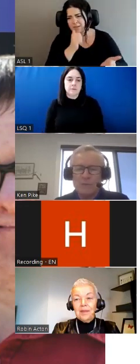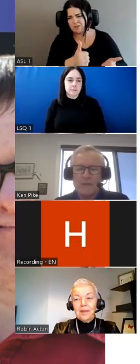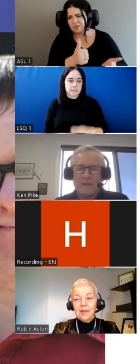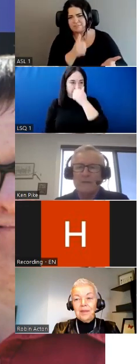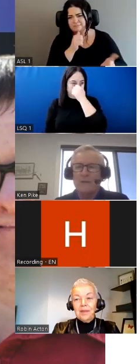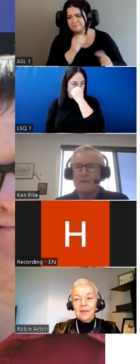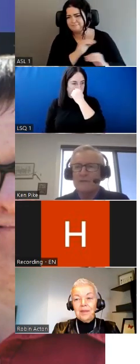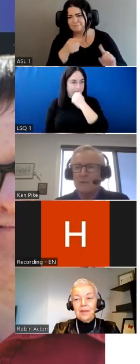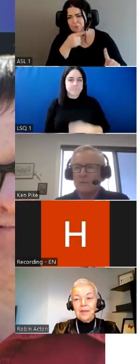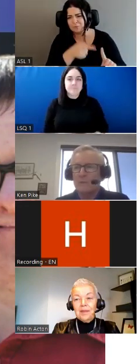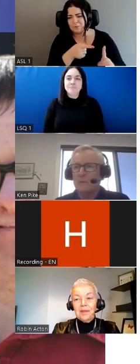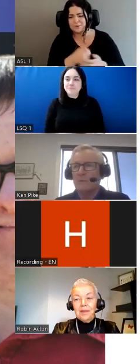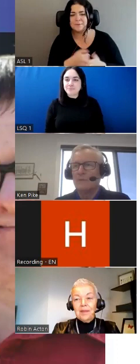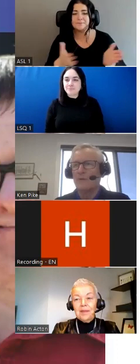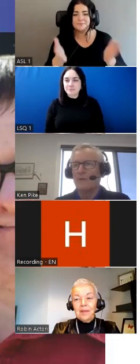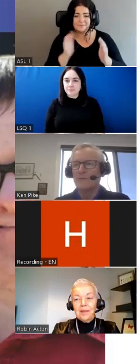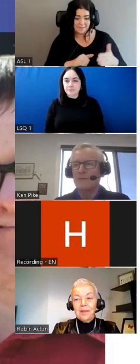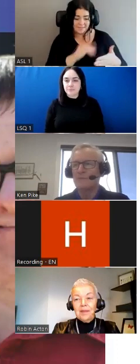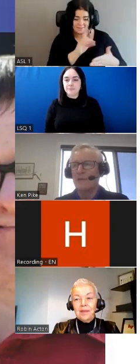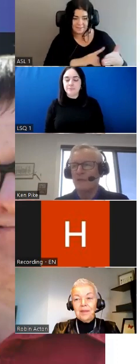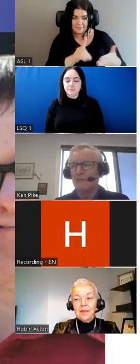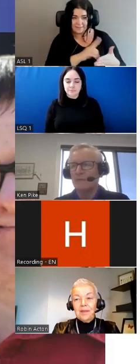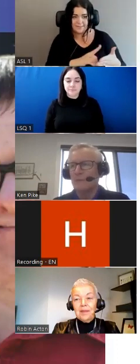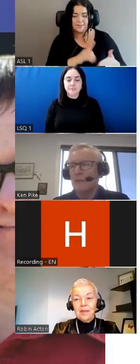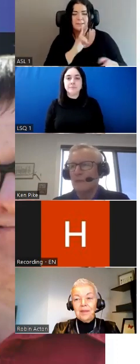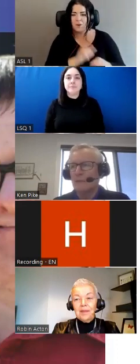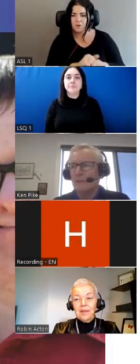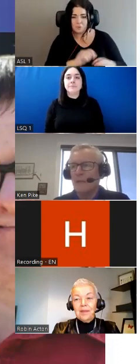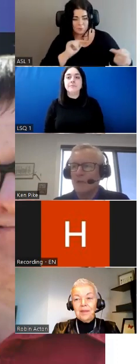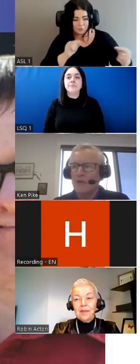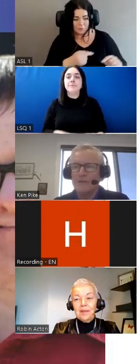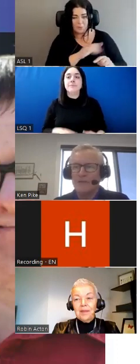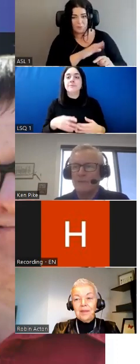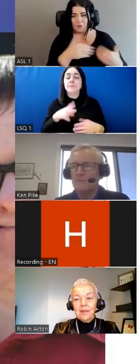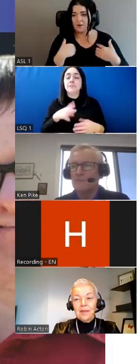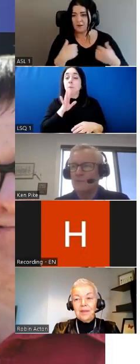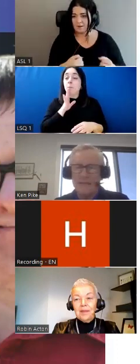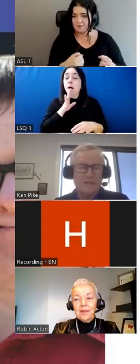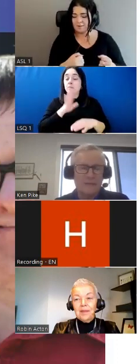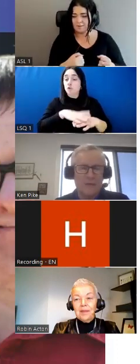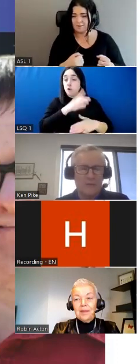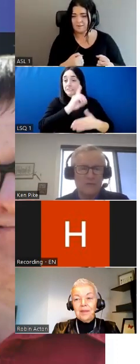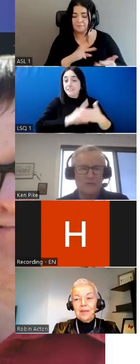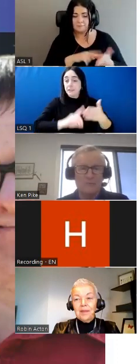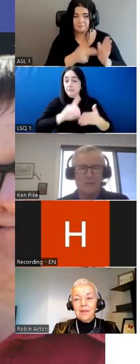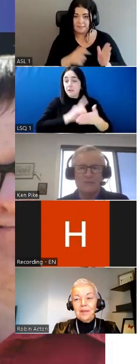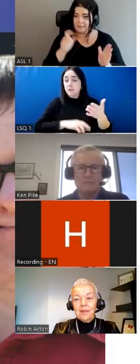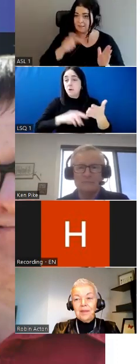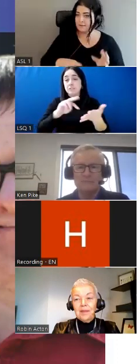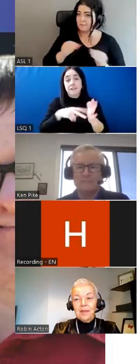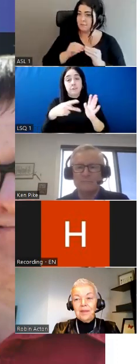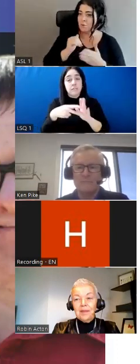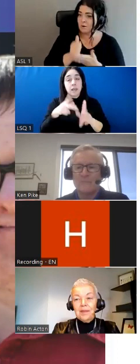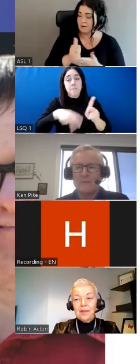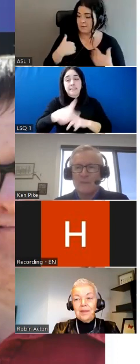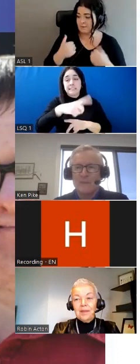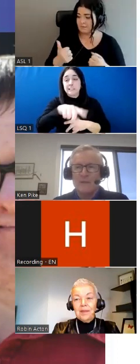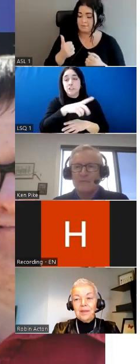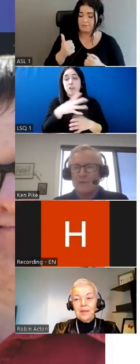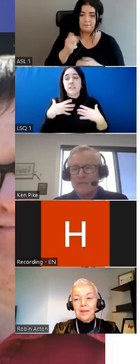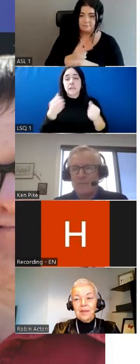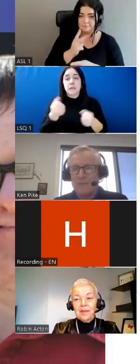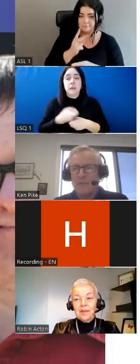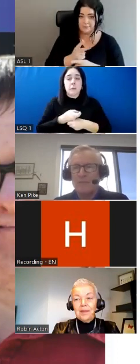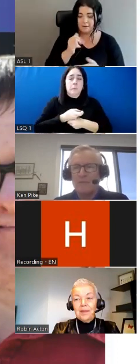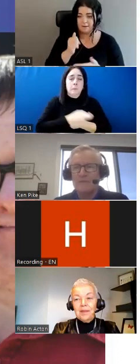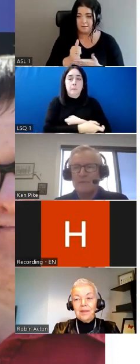Being discriminated also hurts people's health, causing them to need health care in the first place.